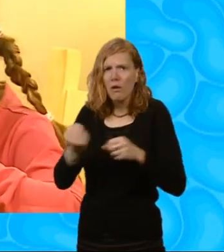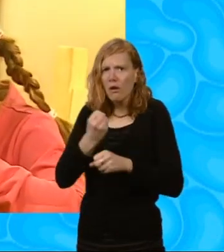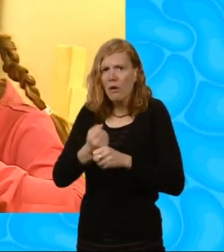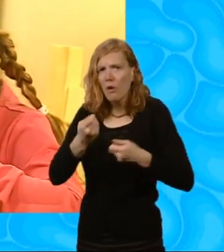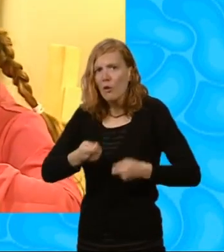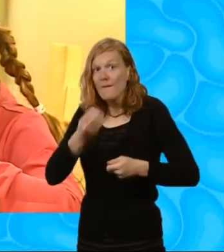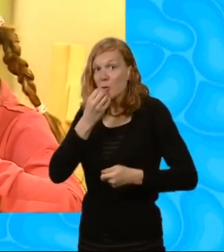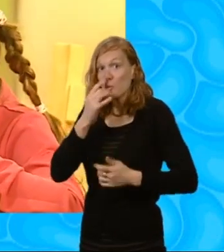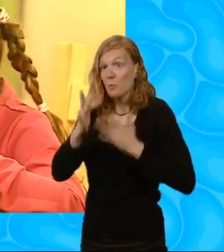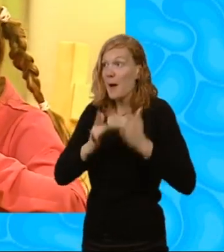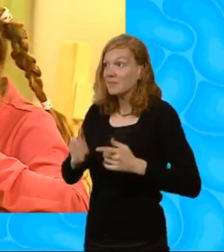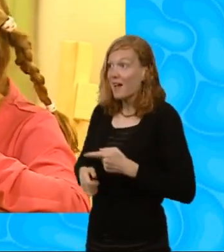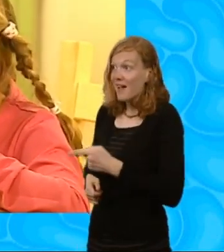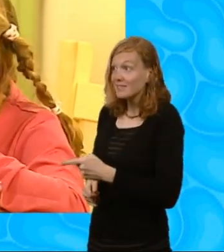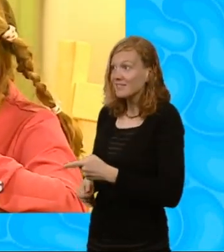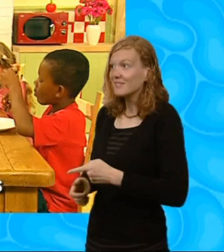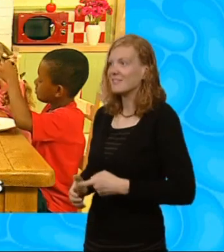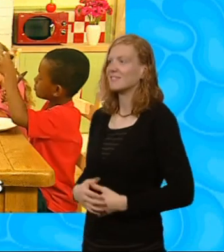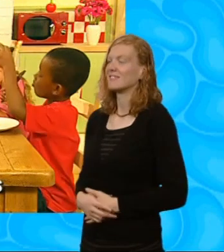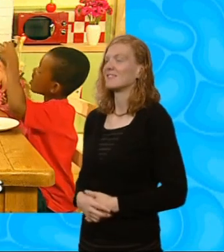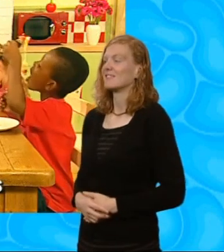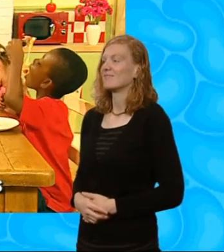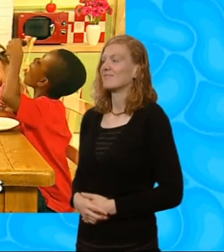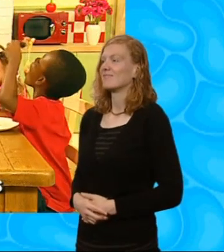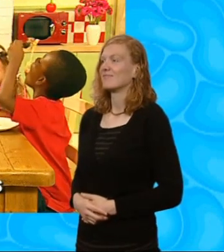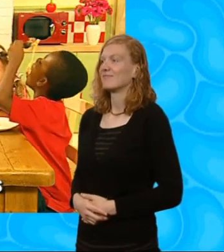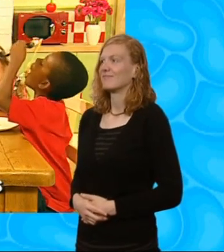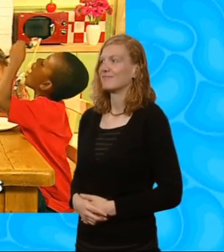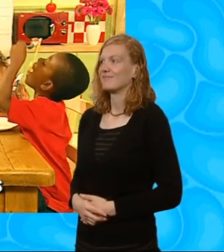make today's recipe, then go to